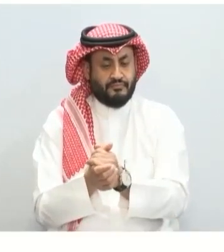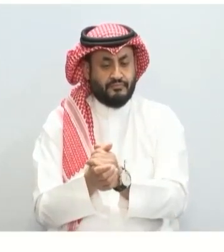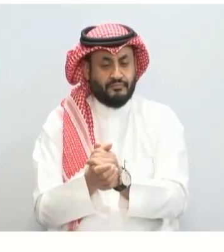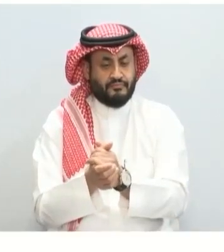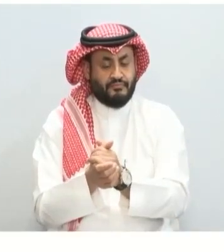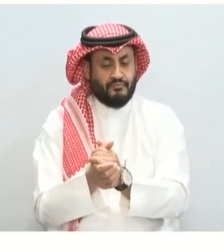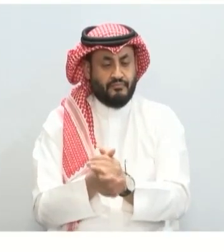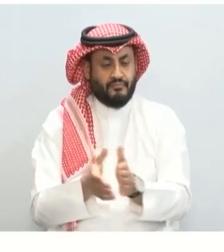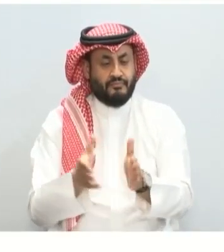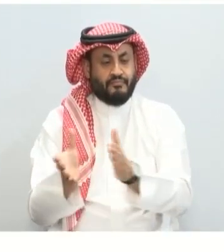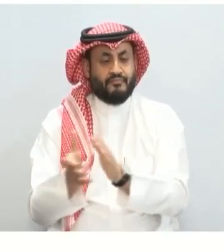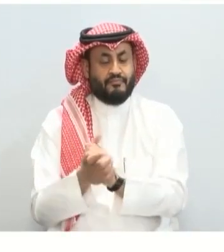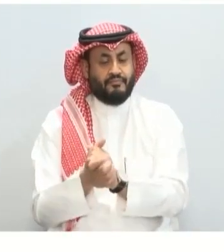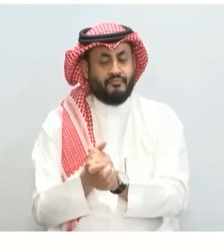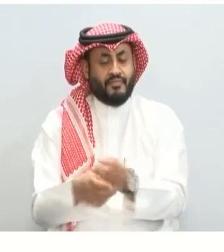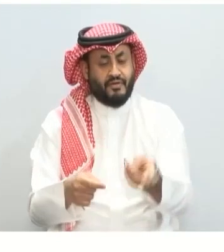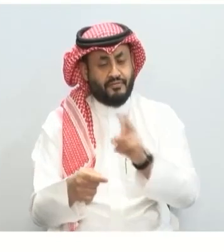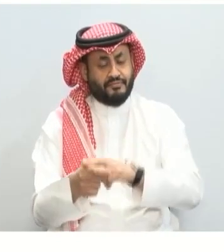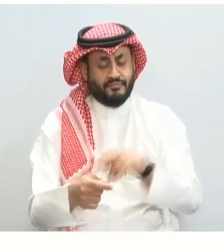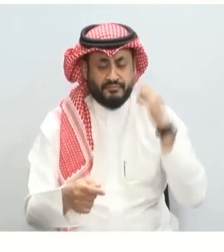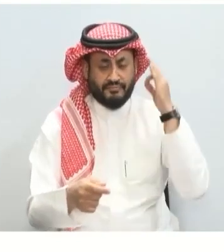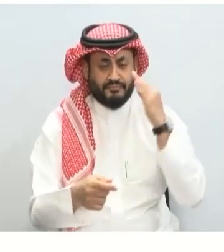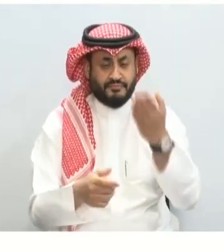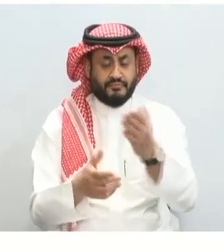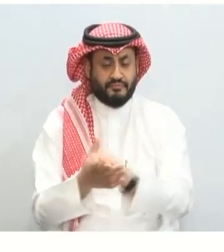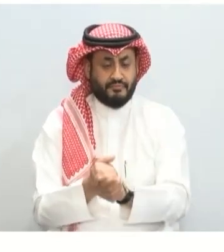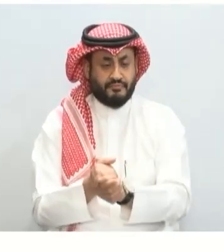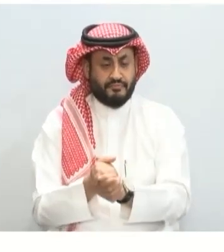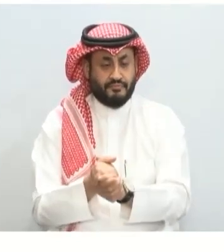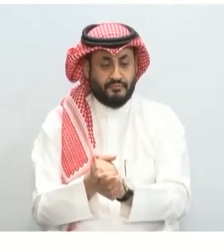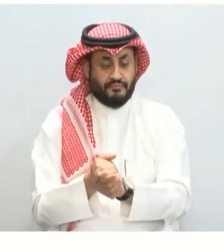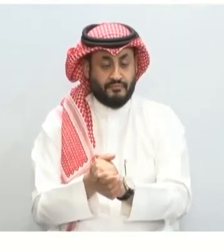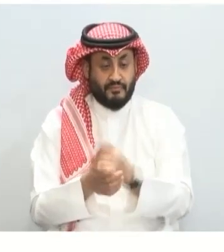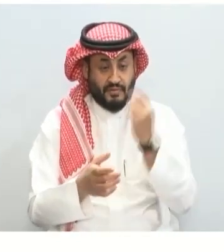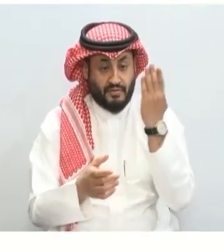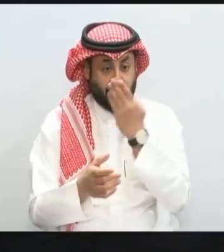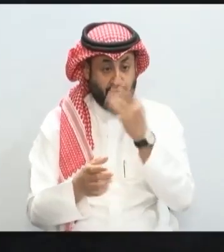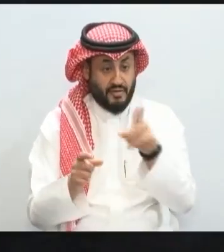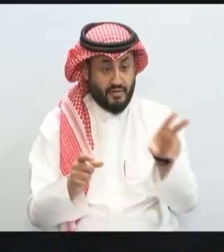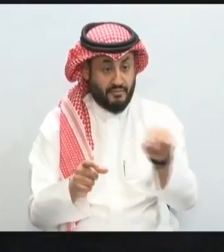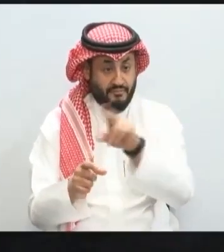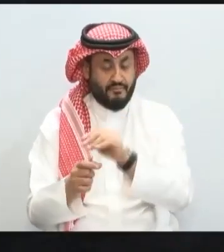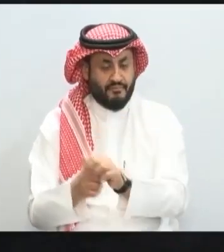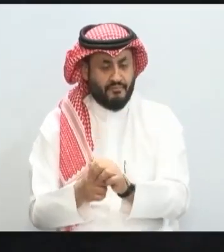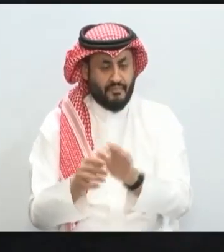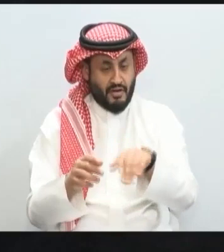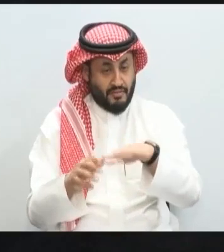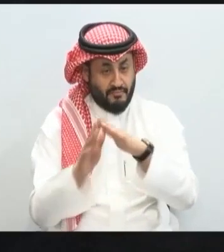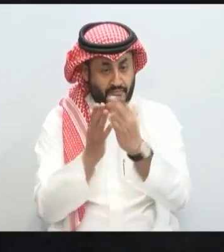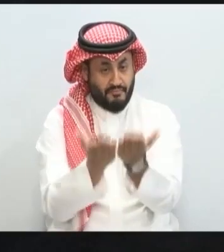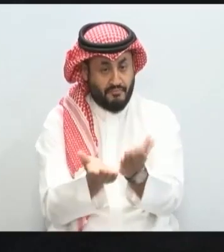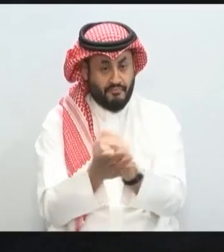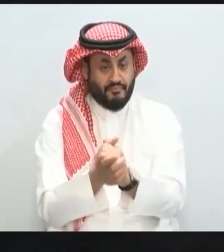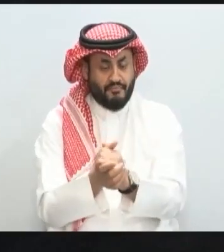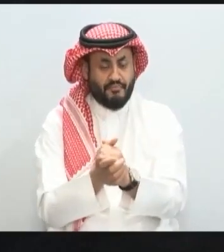the creme brulee. So now we'll be listening again to the conversation, but now try to read along. So now open your books